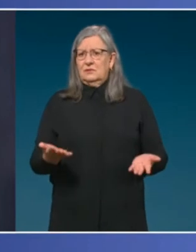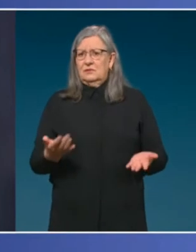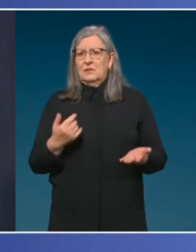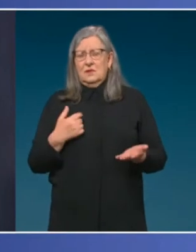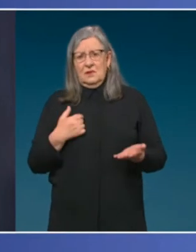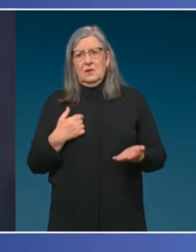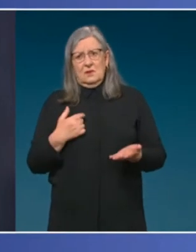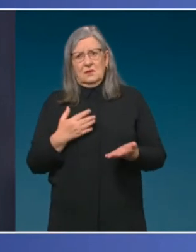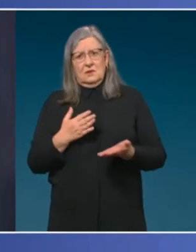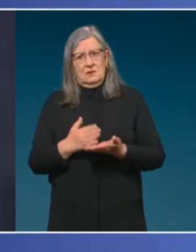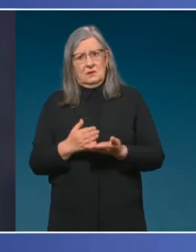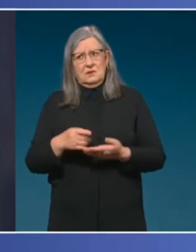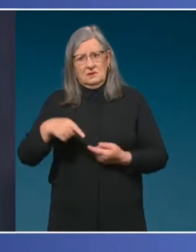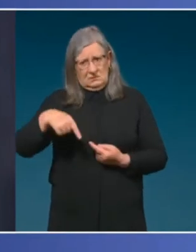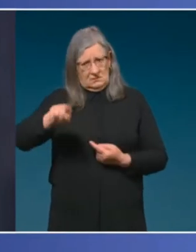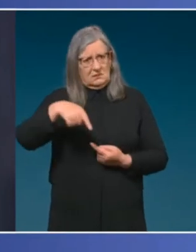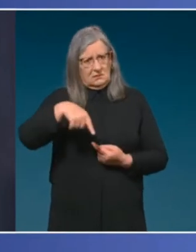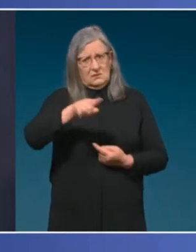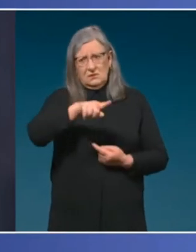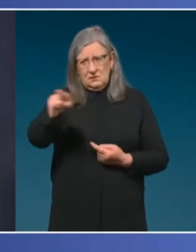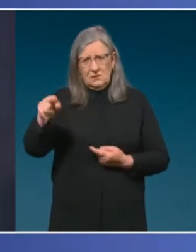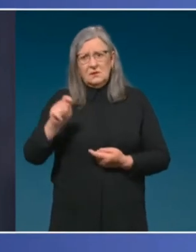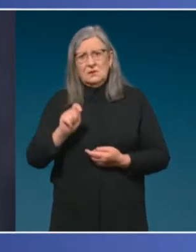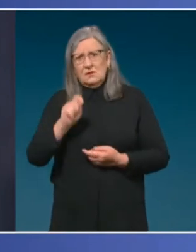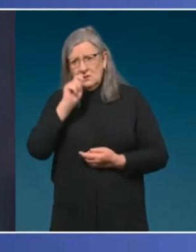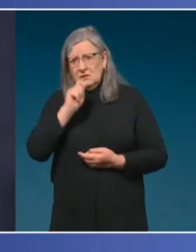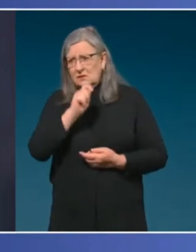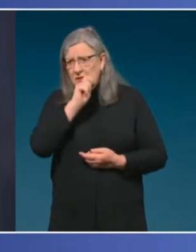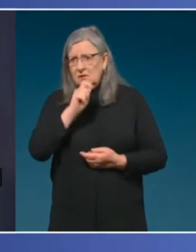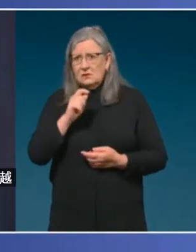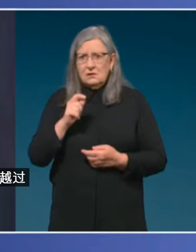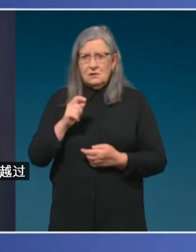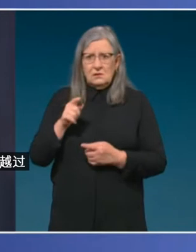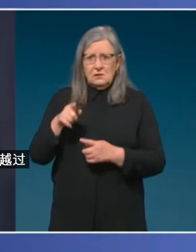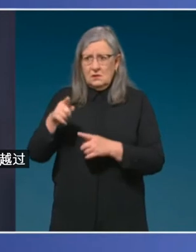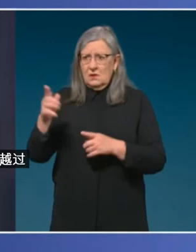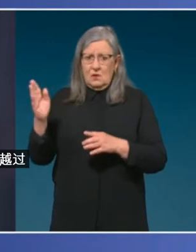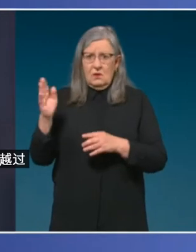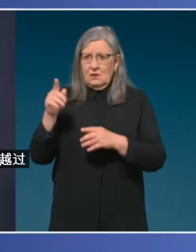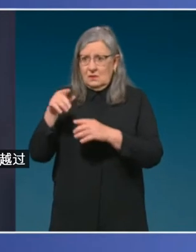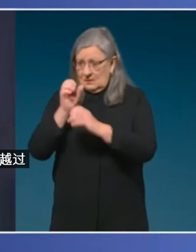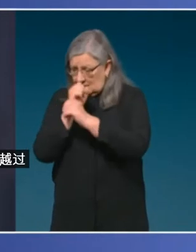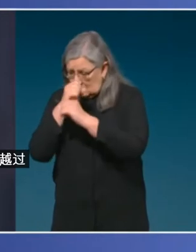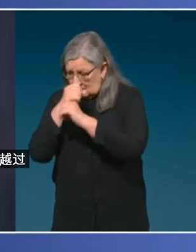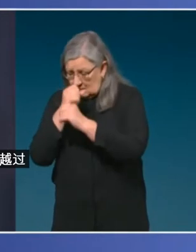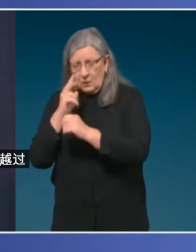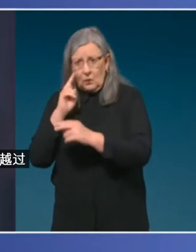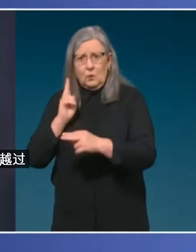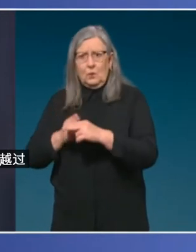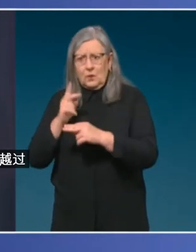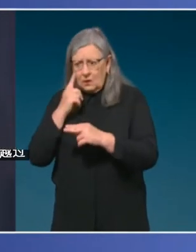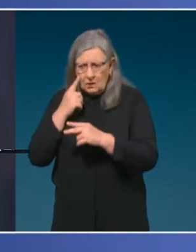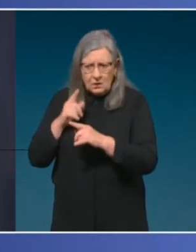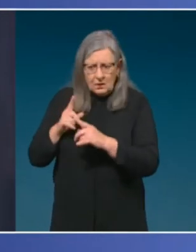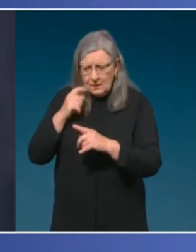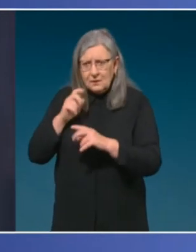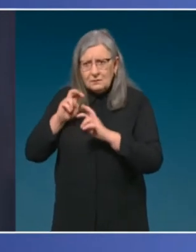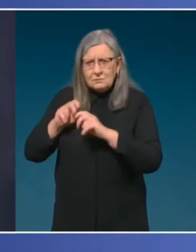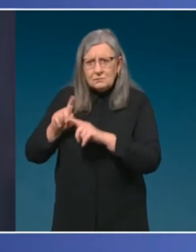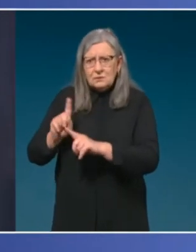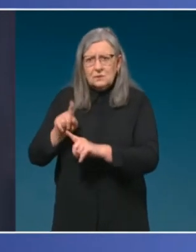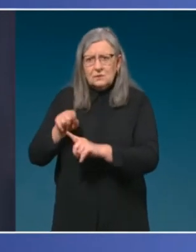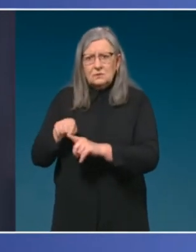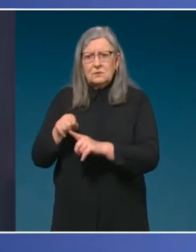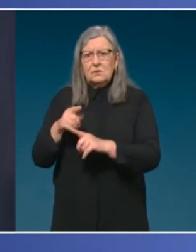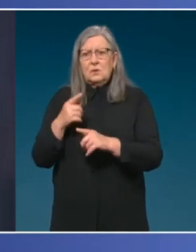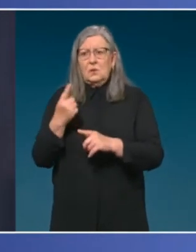that genomic testing is happening very rapidly for anyone that's coming across the border and so forth, and we'll keep very close monitoring